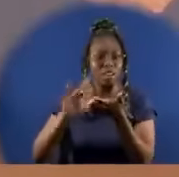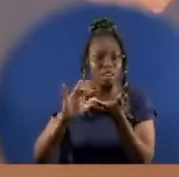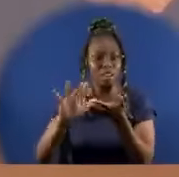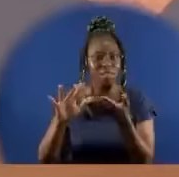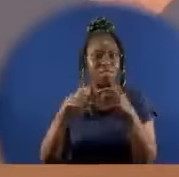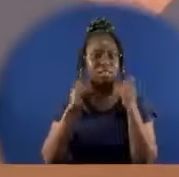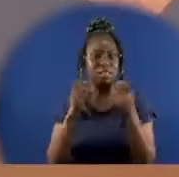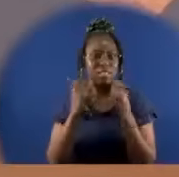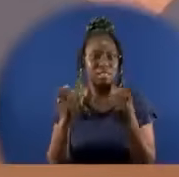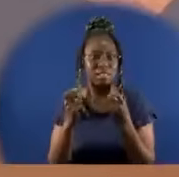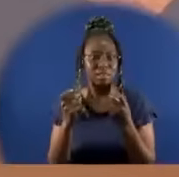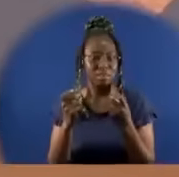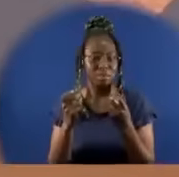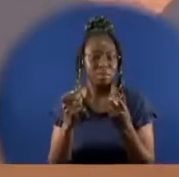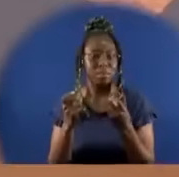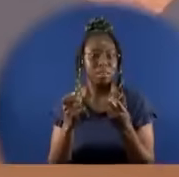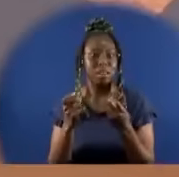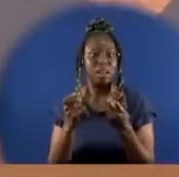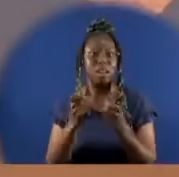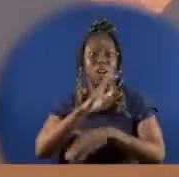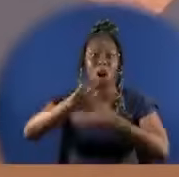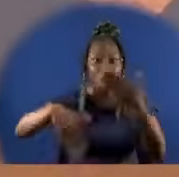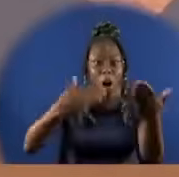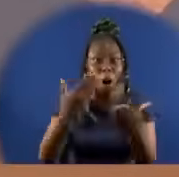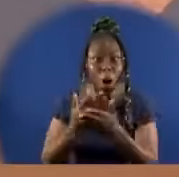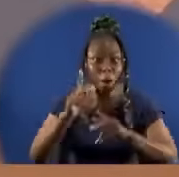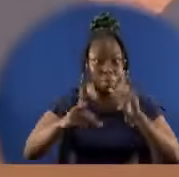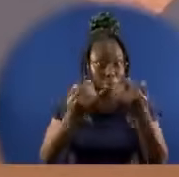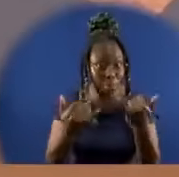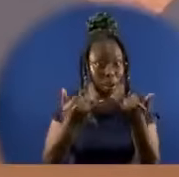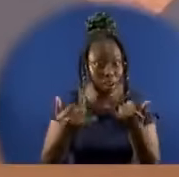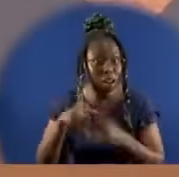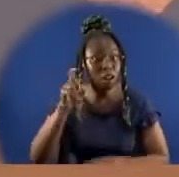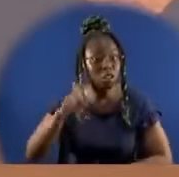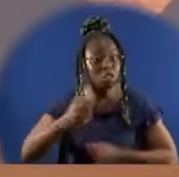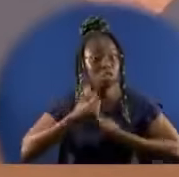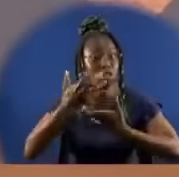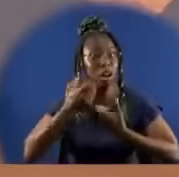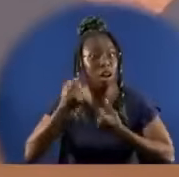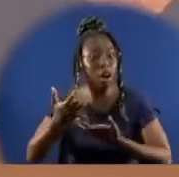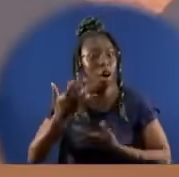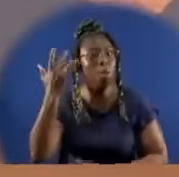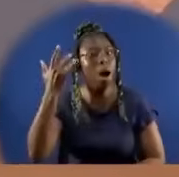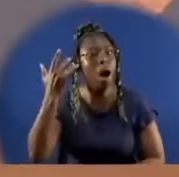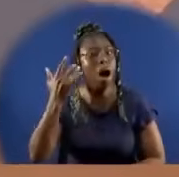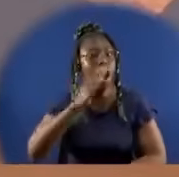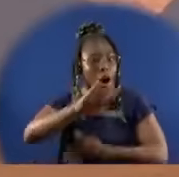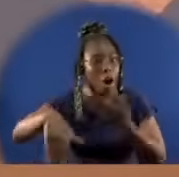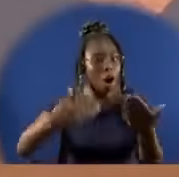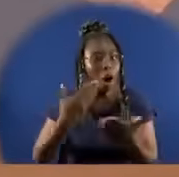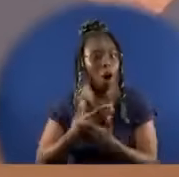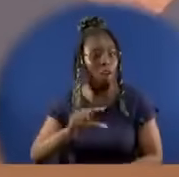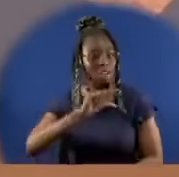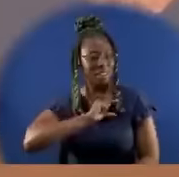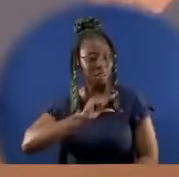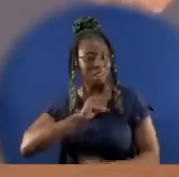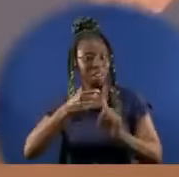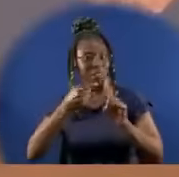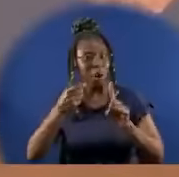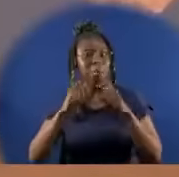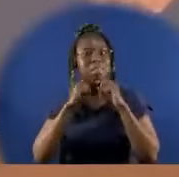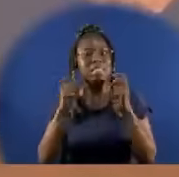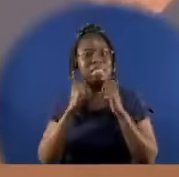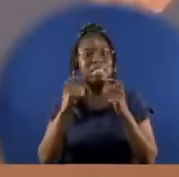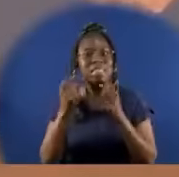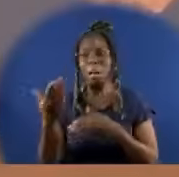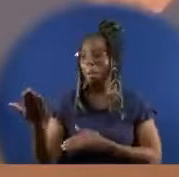Now, everybody should have been shouting right there. Because everybody in here is guilty of sinning this past week since